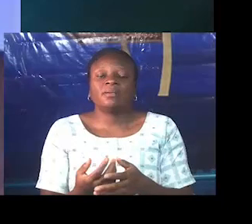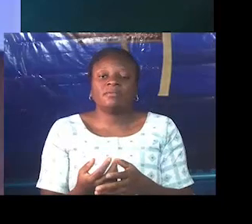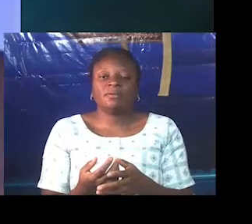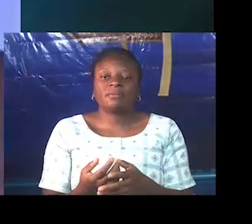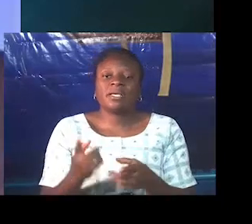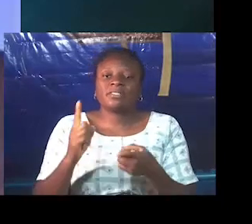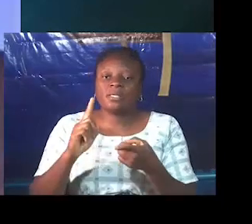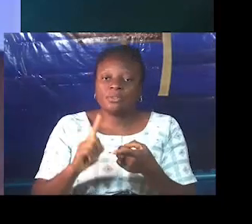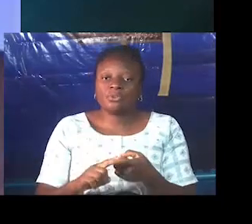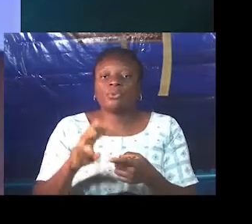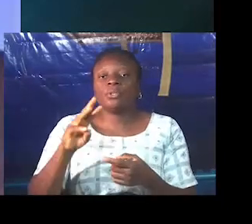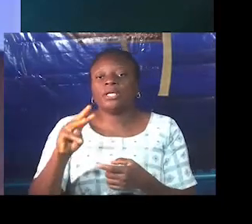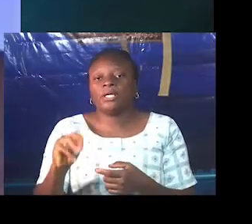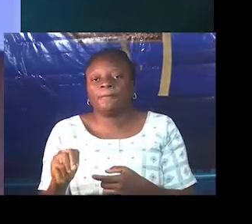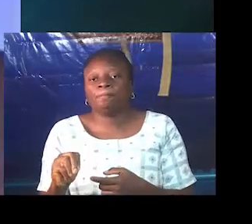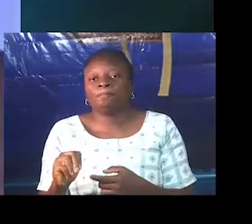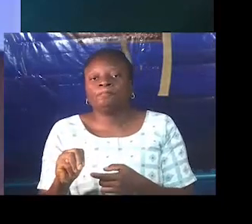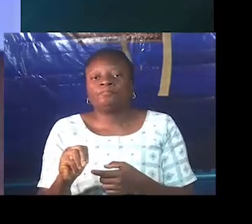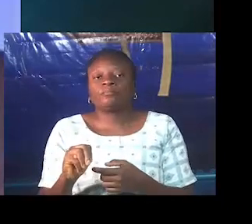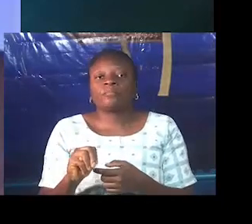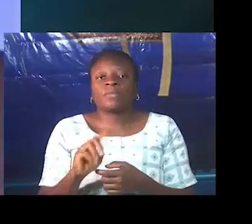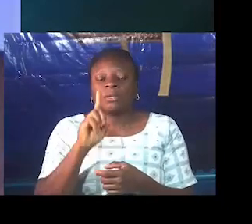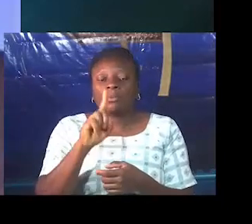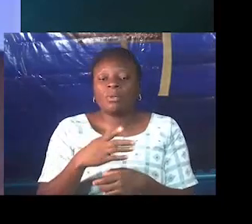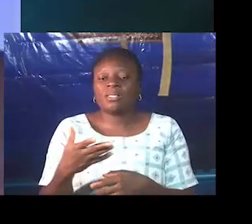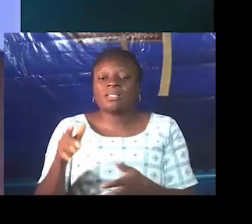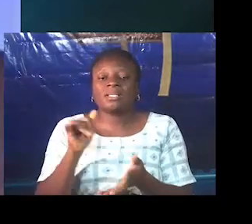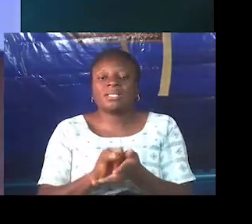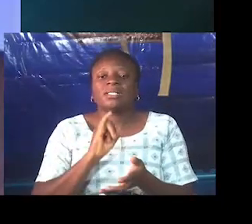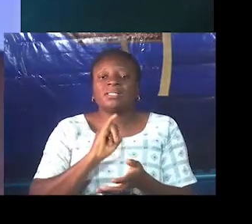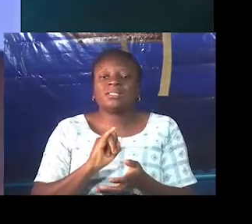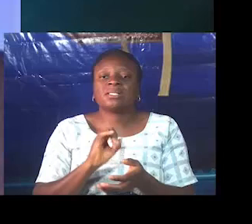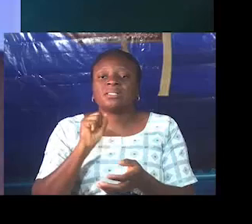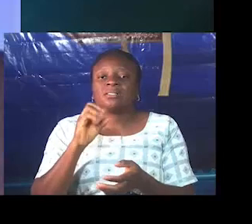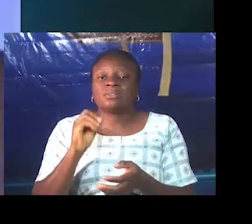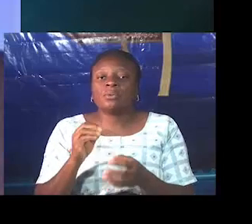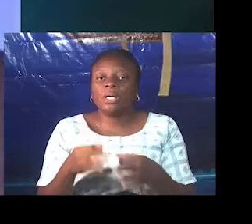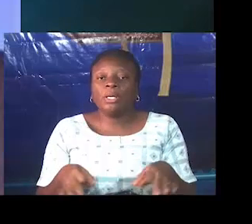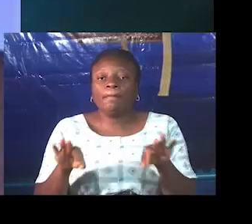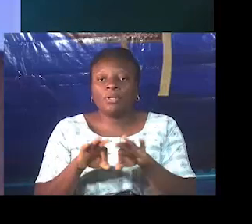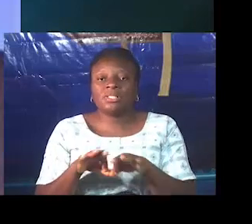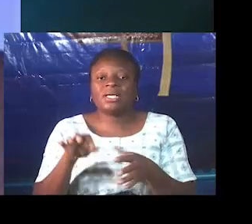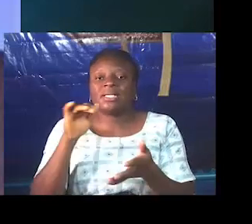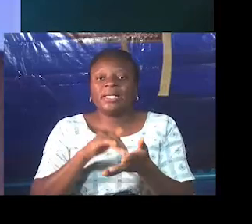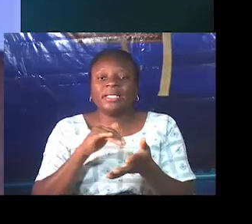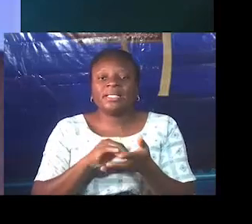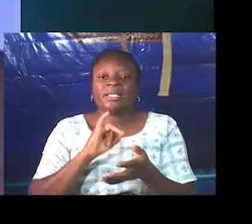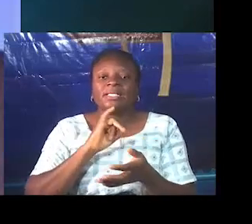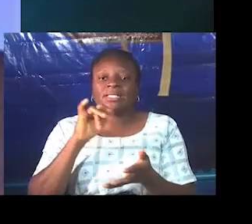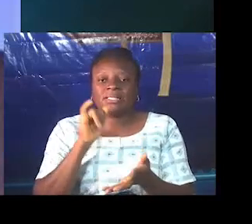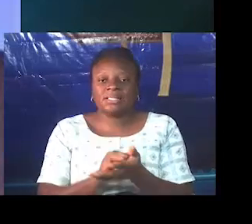and I'm going to spend a little time on that verse 2. Let's try to check verse 2 for me